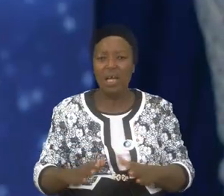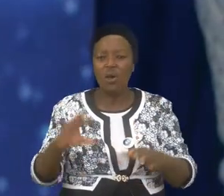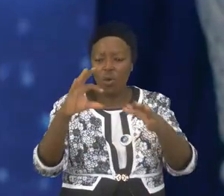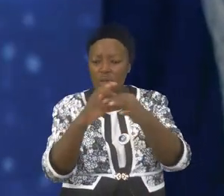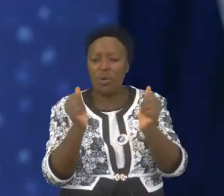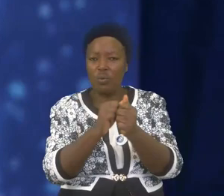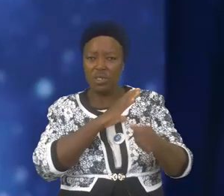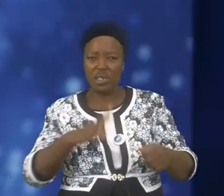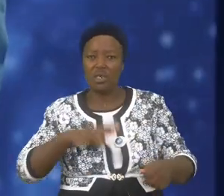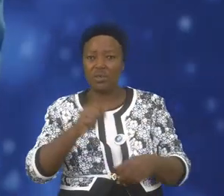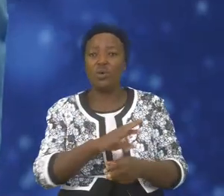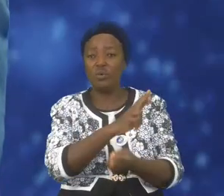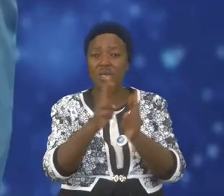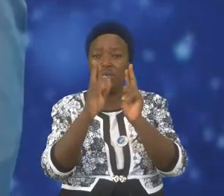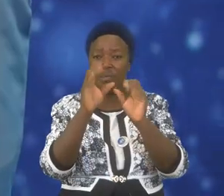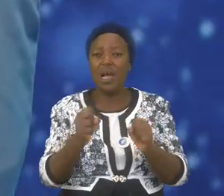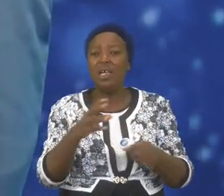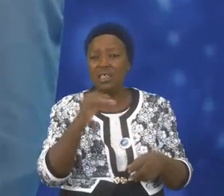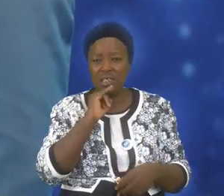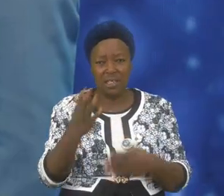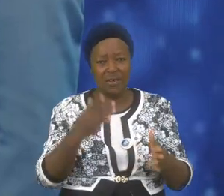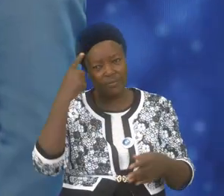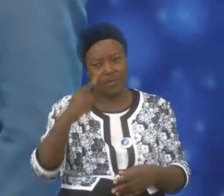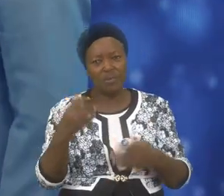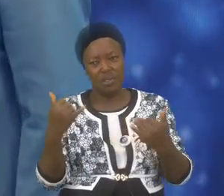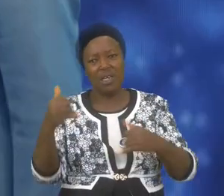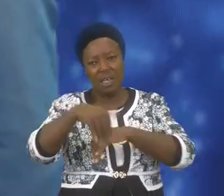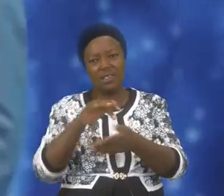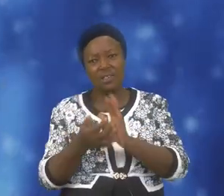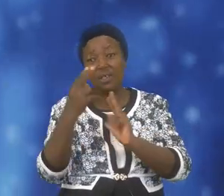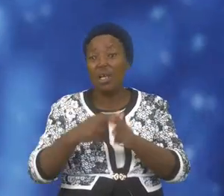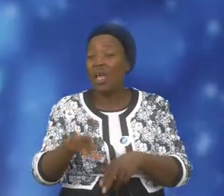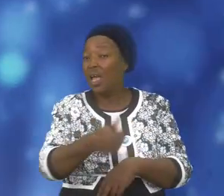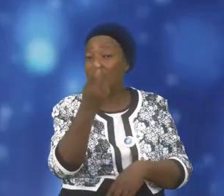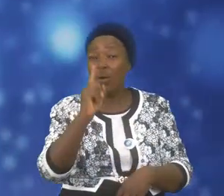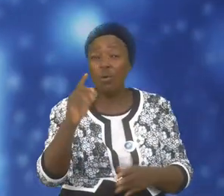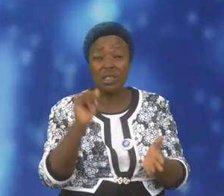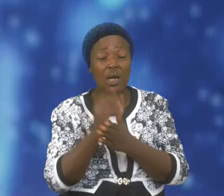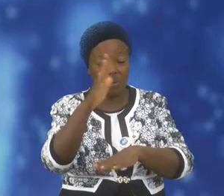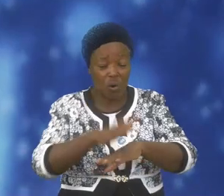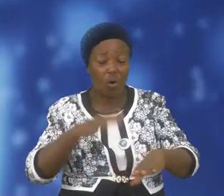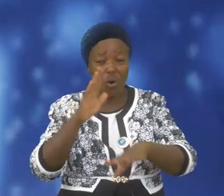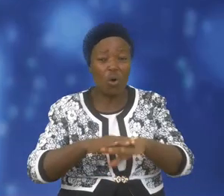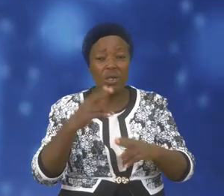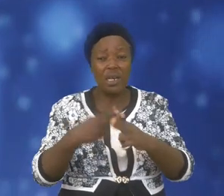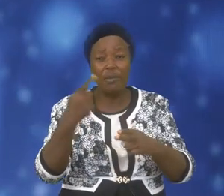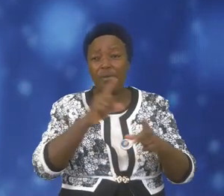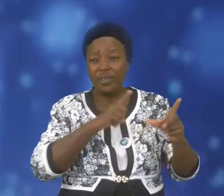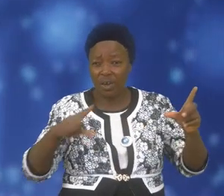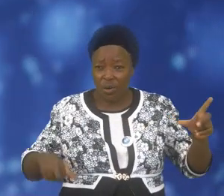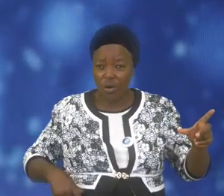tonight. Whosoever shall call on the name of the Lord shall be saved. Where are